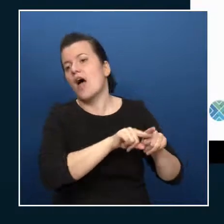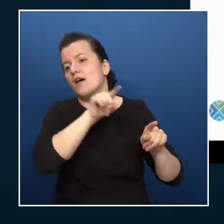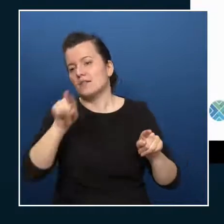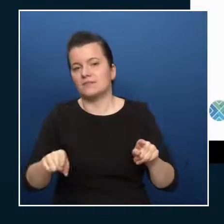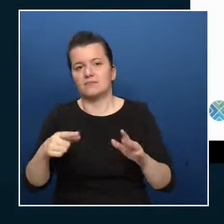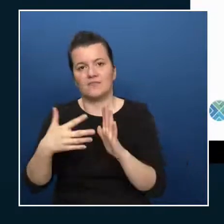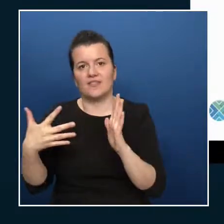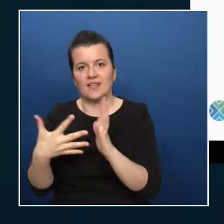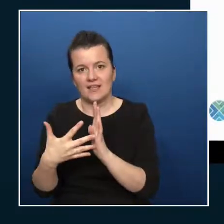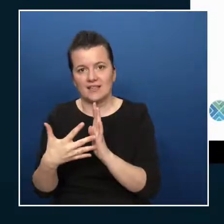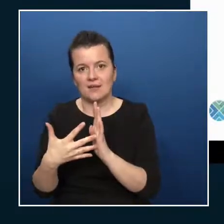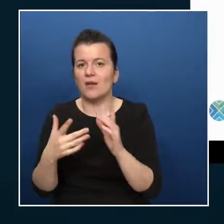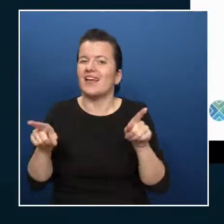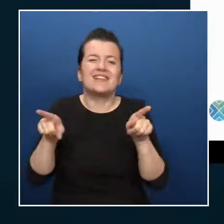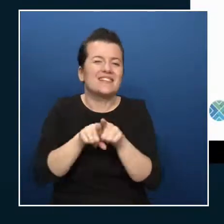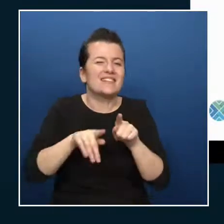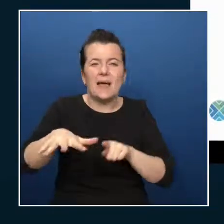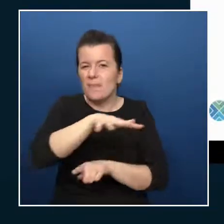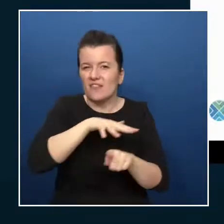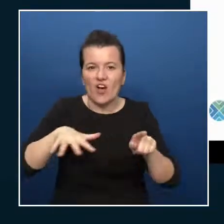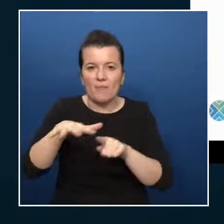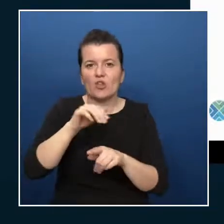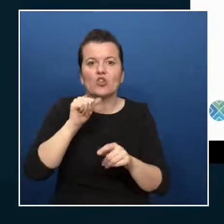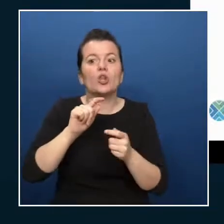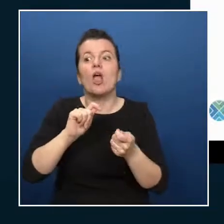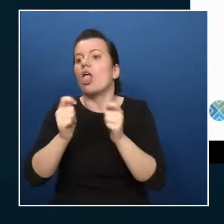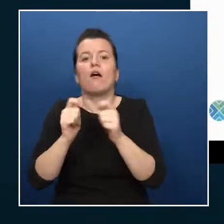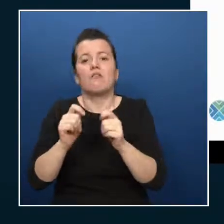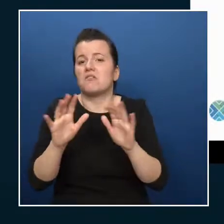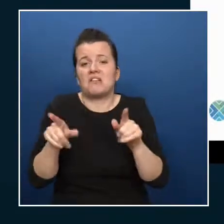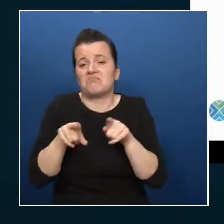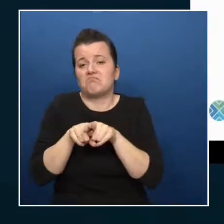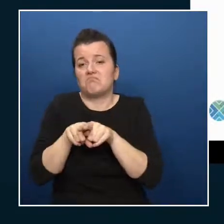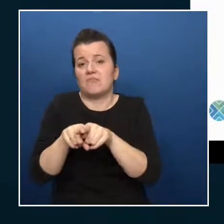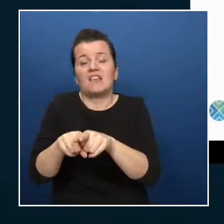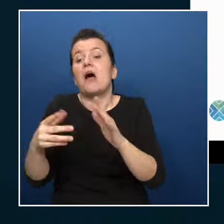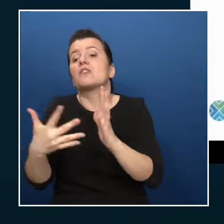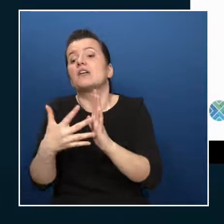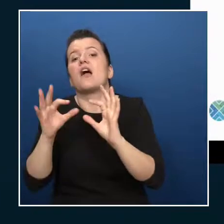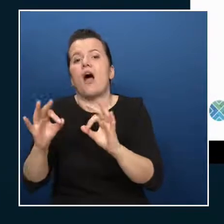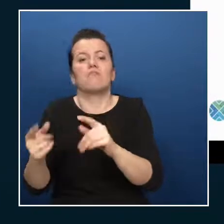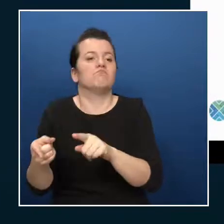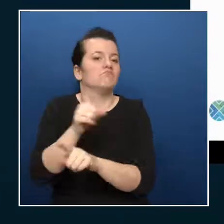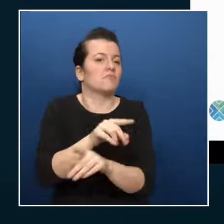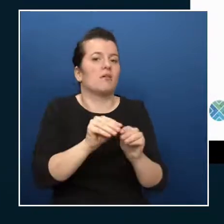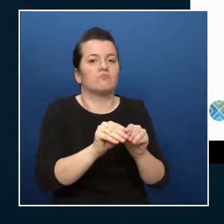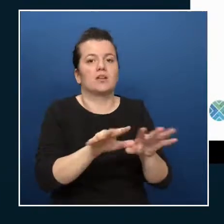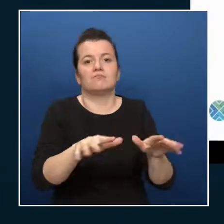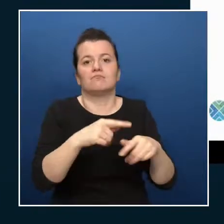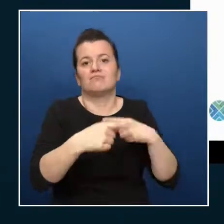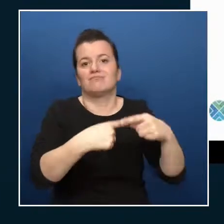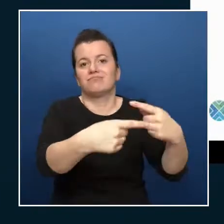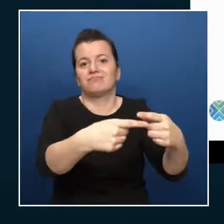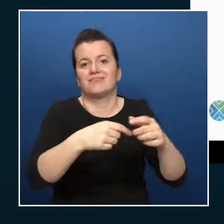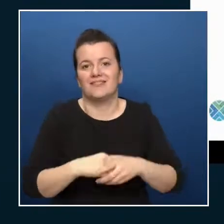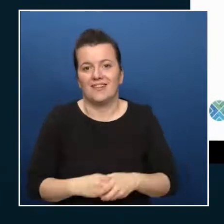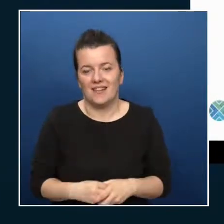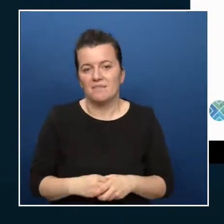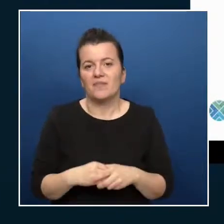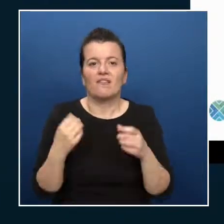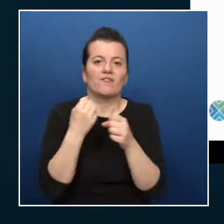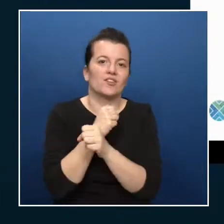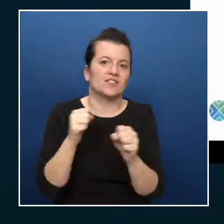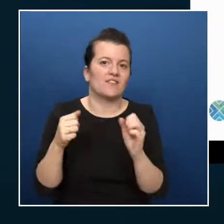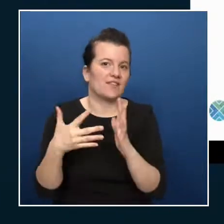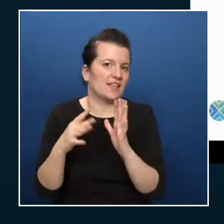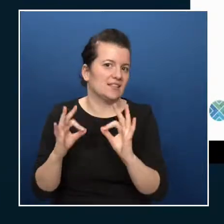consistent environments, right? And then when you're done testing or you're done deploying that specific stage, then you